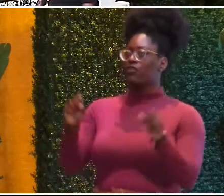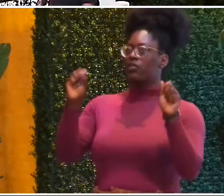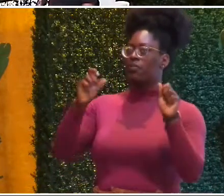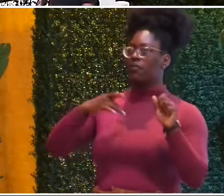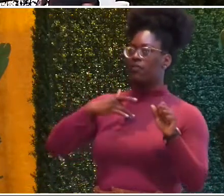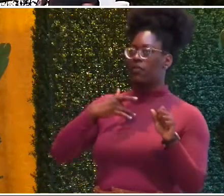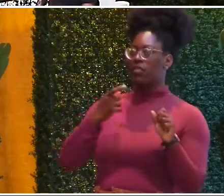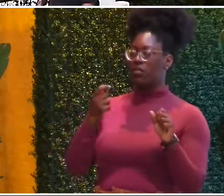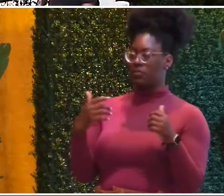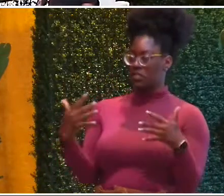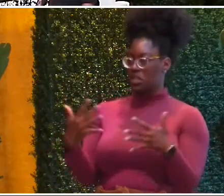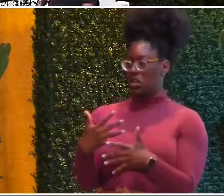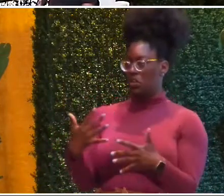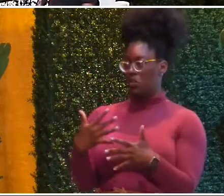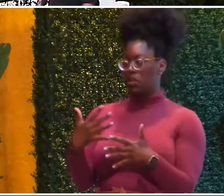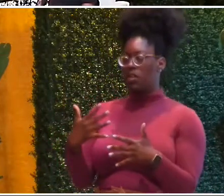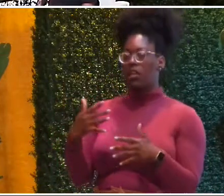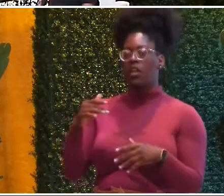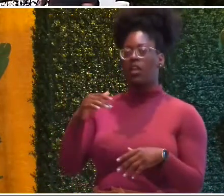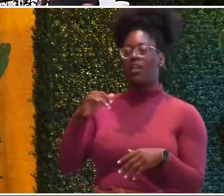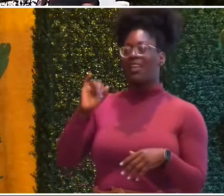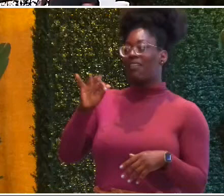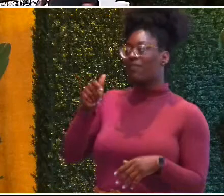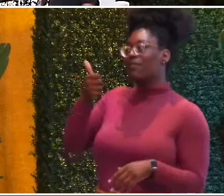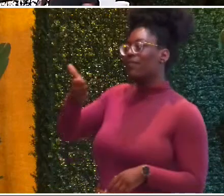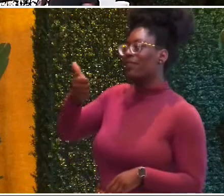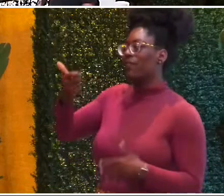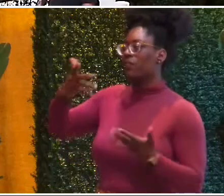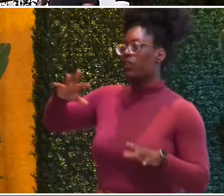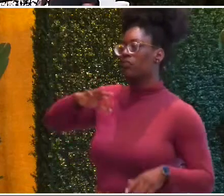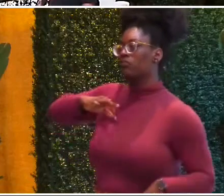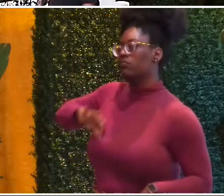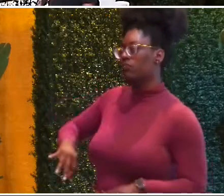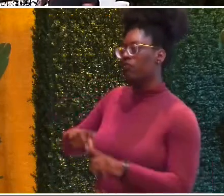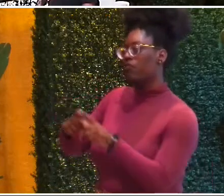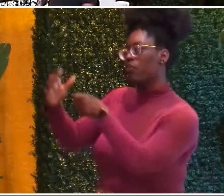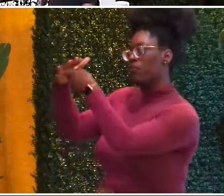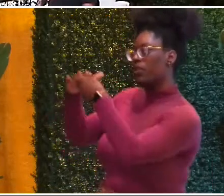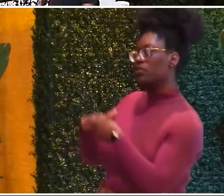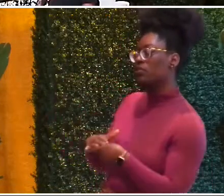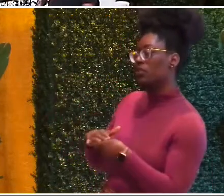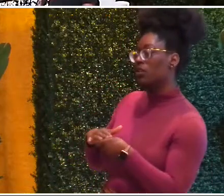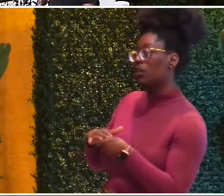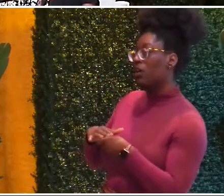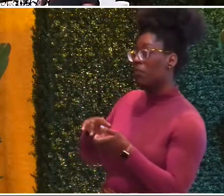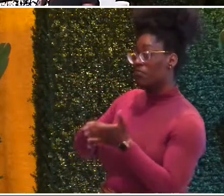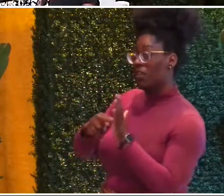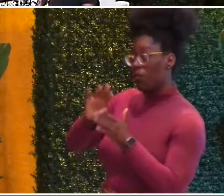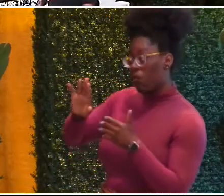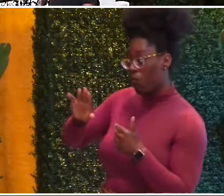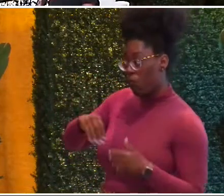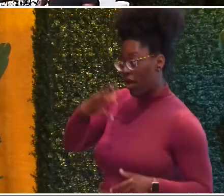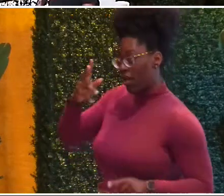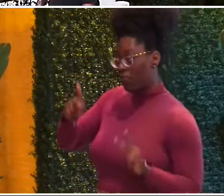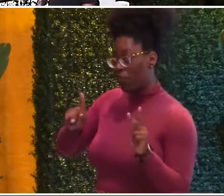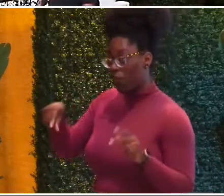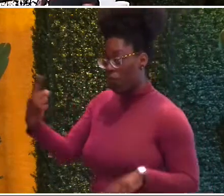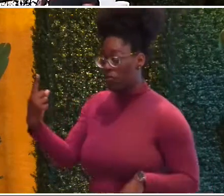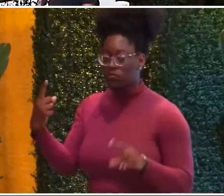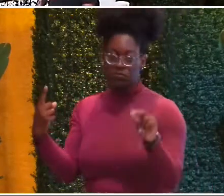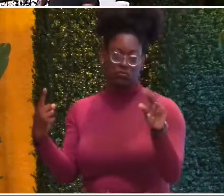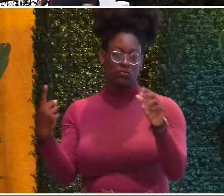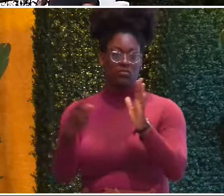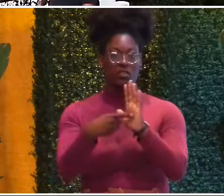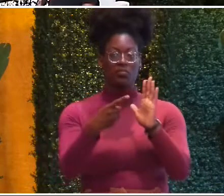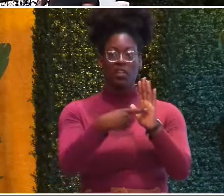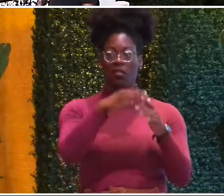benefiting from oppression. And I don't just mean white people. There are black men in this audience who felt that